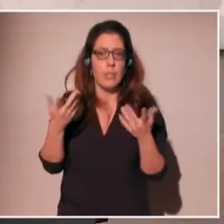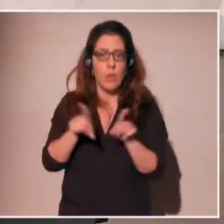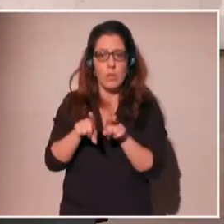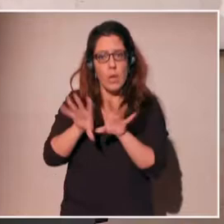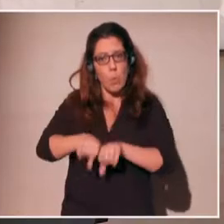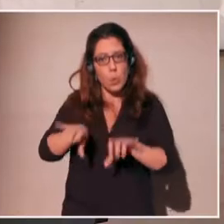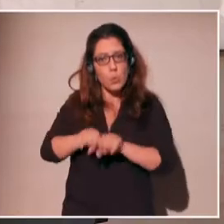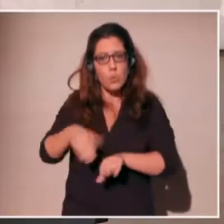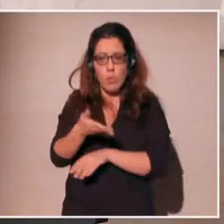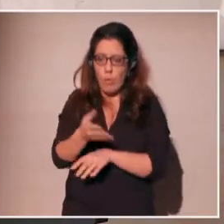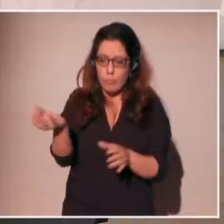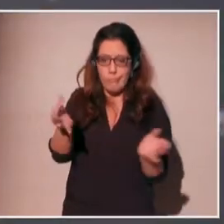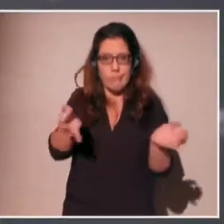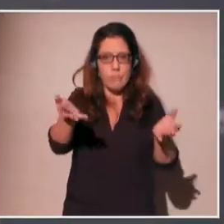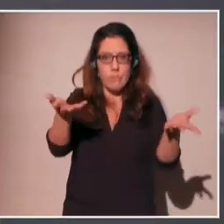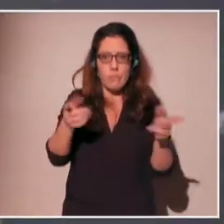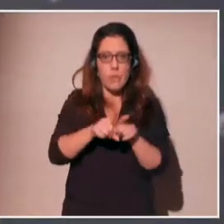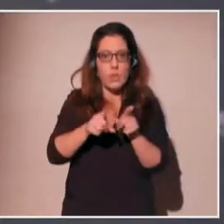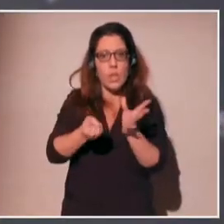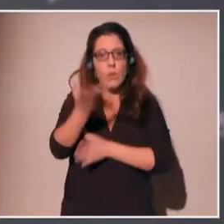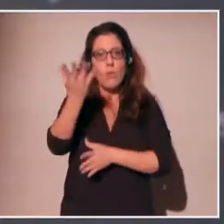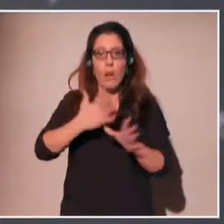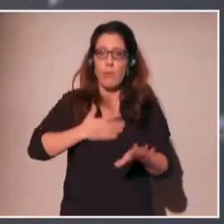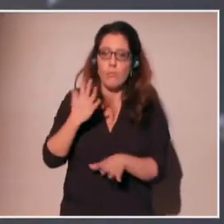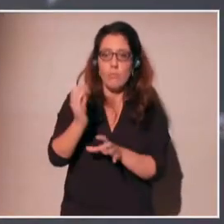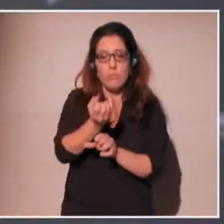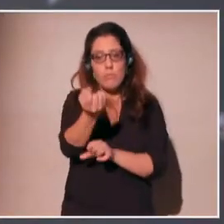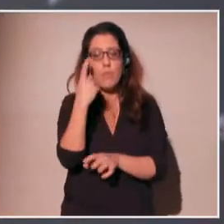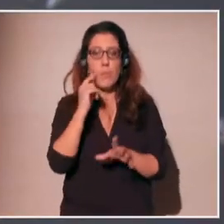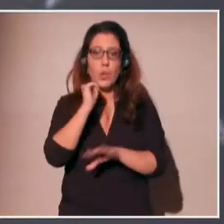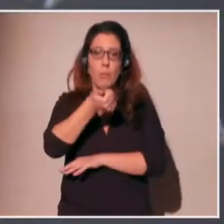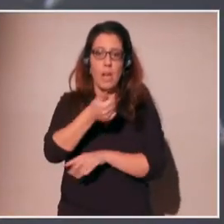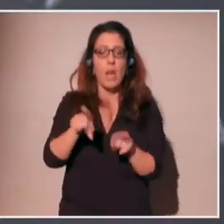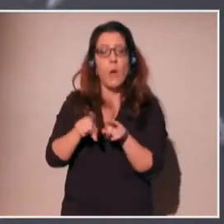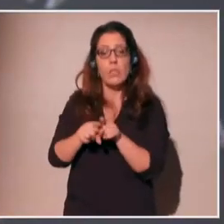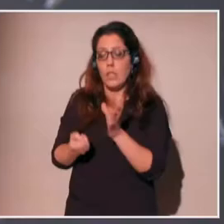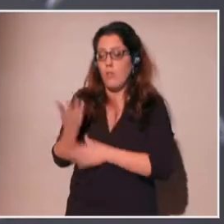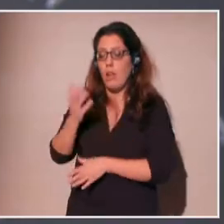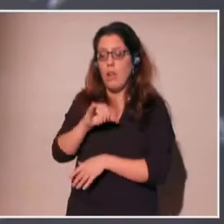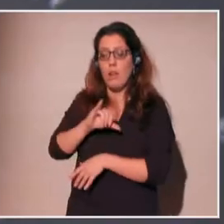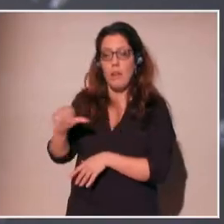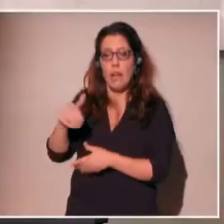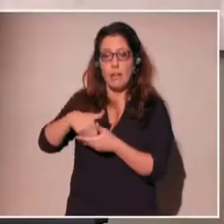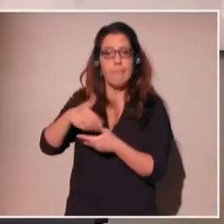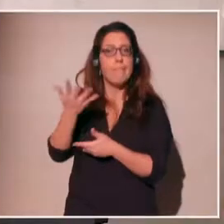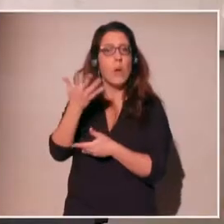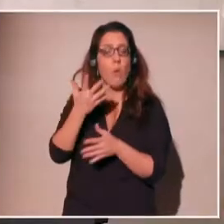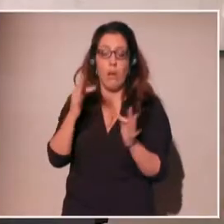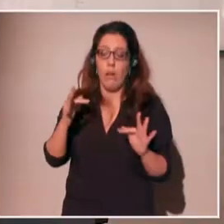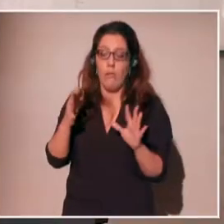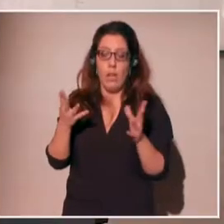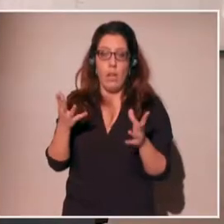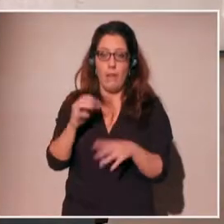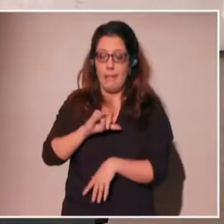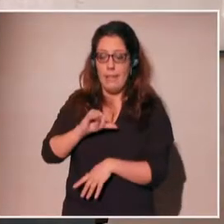ingredient of human-centered AI is about AI and society, AI and humanity, and you heard a lot about that